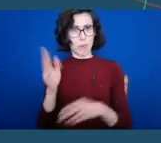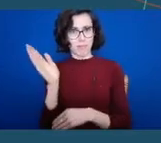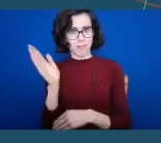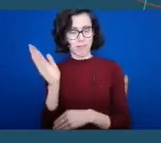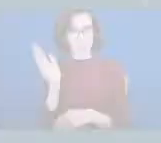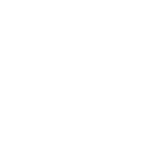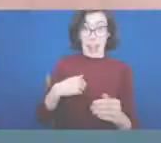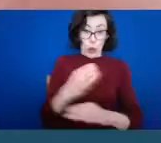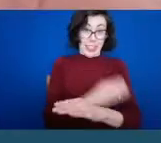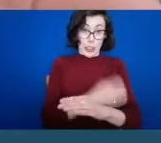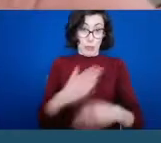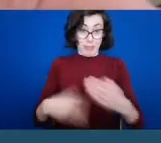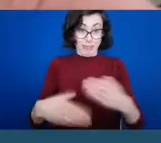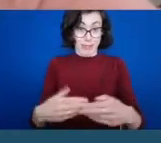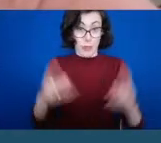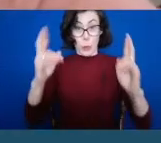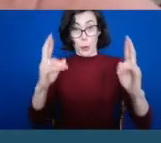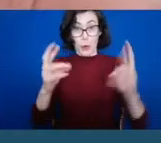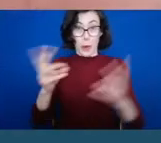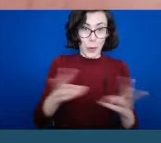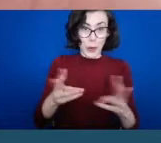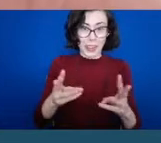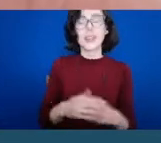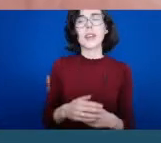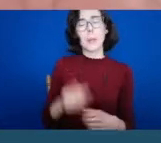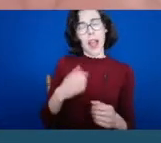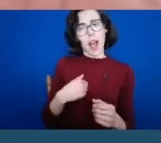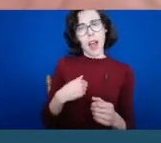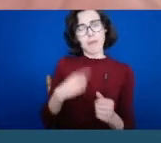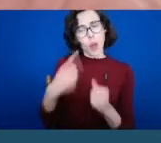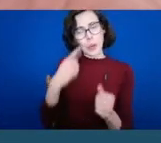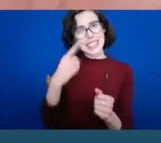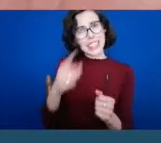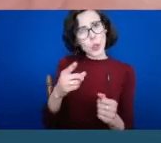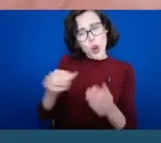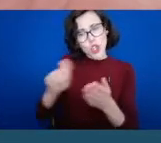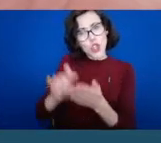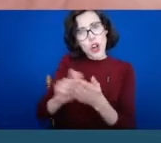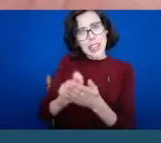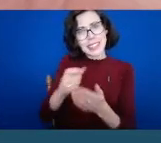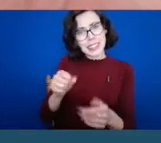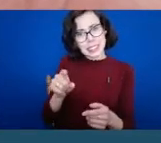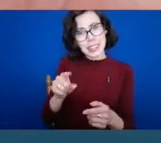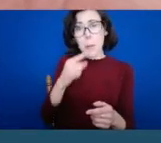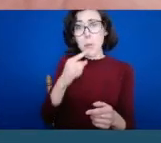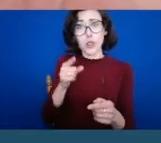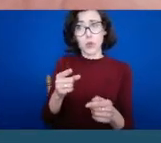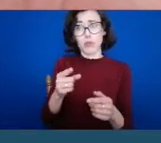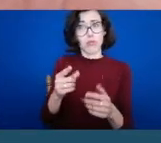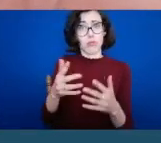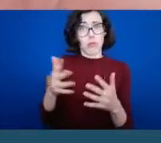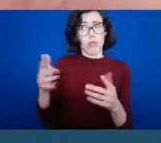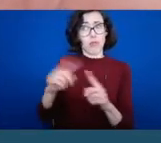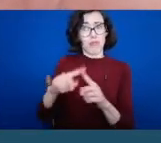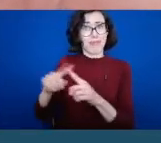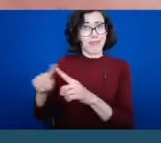Joanne. I always see you as being a journalist, but obviously you're so much more than that. So maybe you can just remind people of your